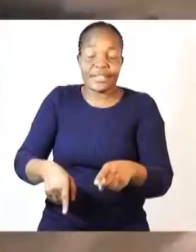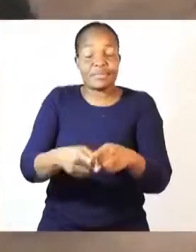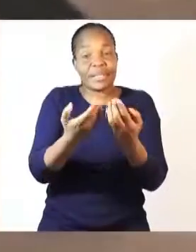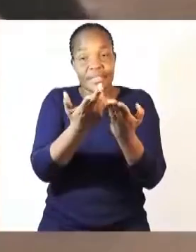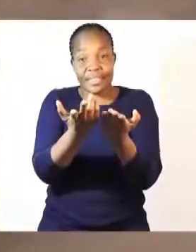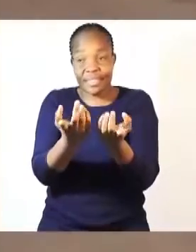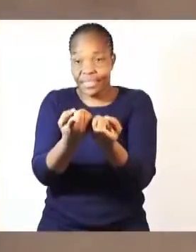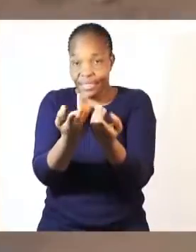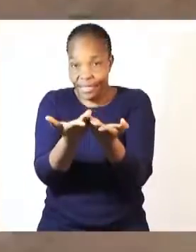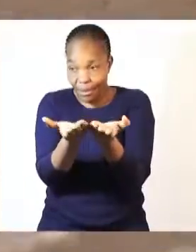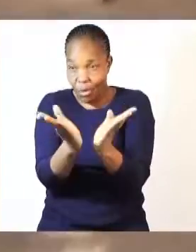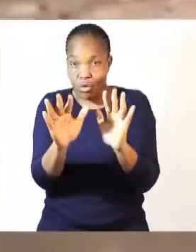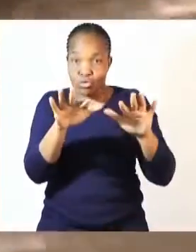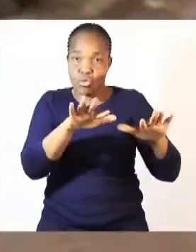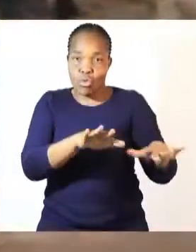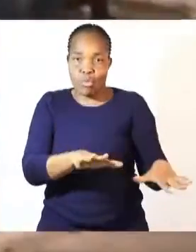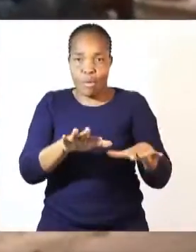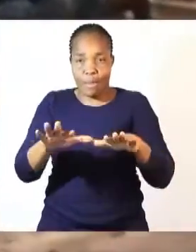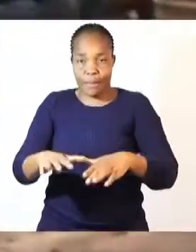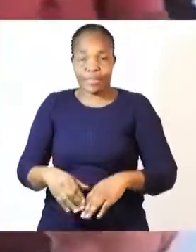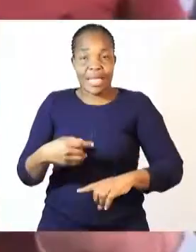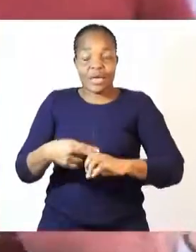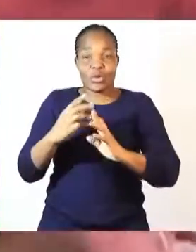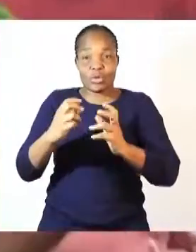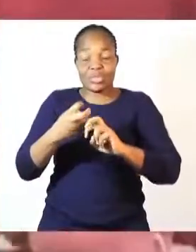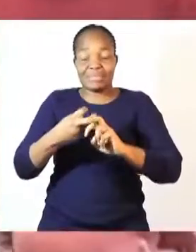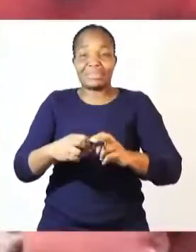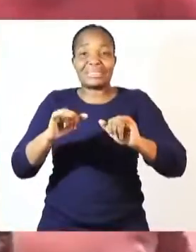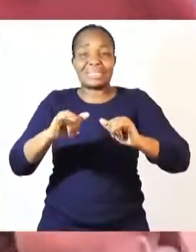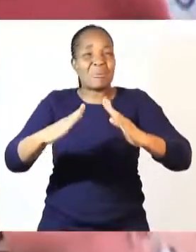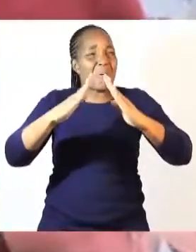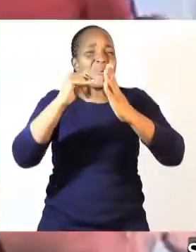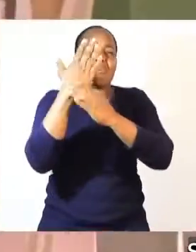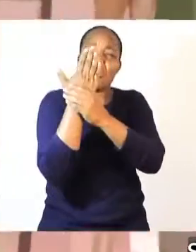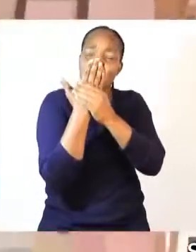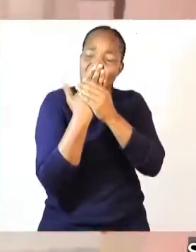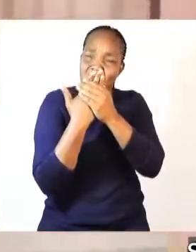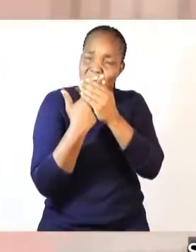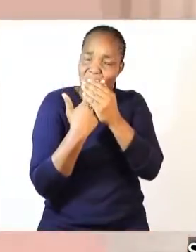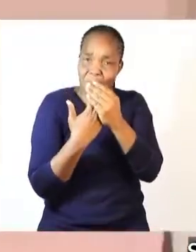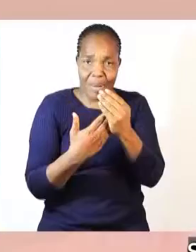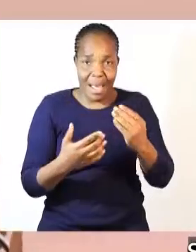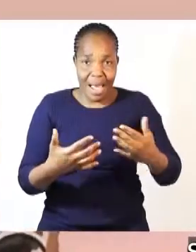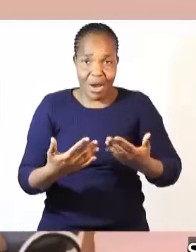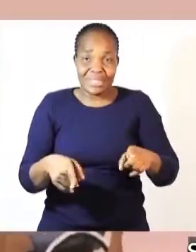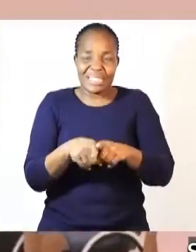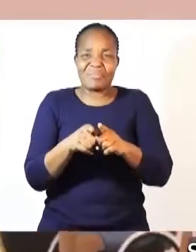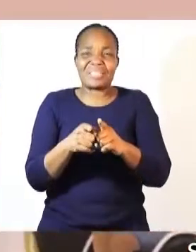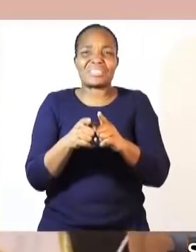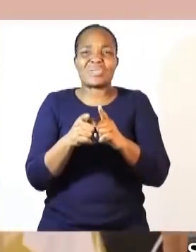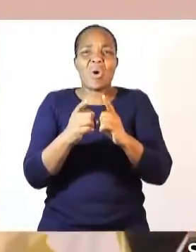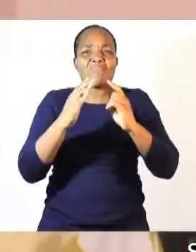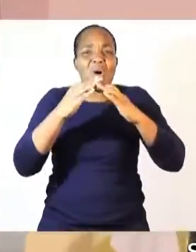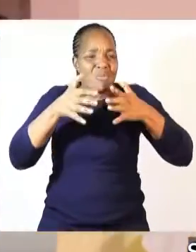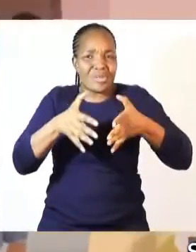position. Most persons with disabilities live in deplorable housing structures, such as unsafe traditional structures or